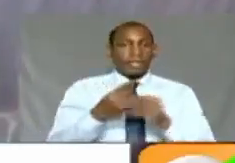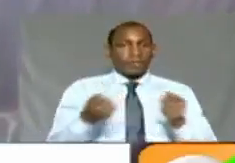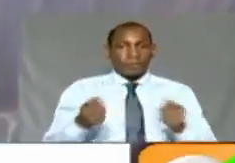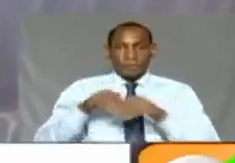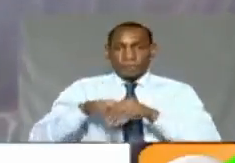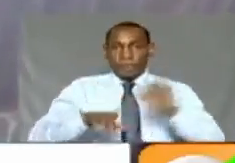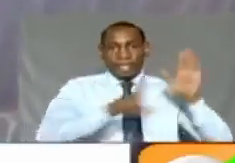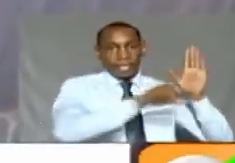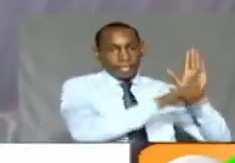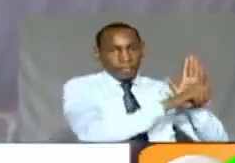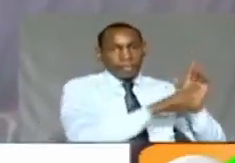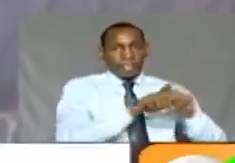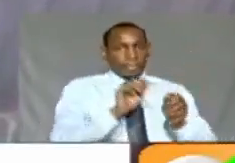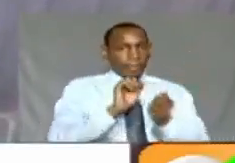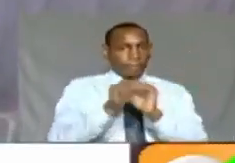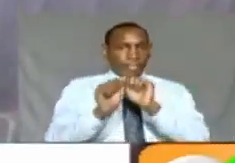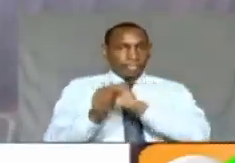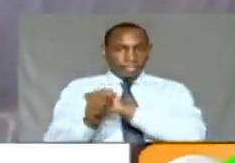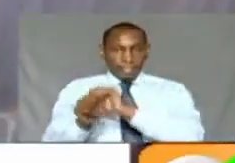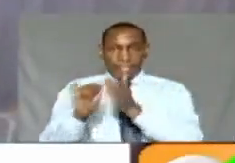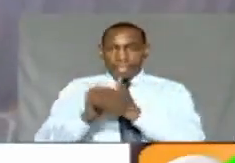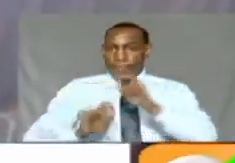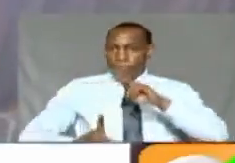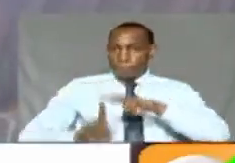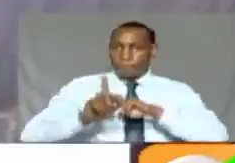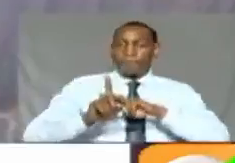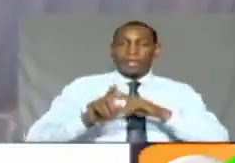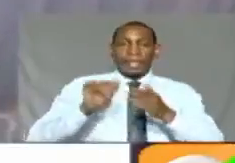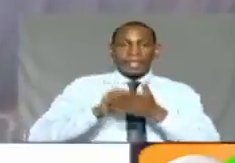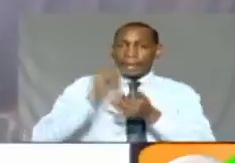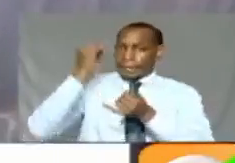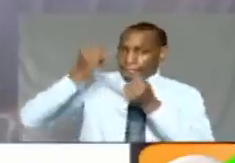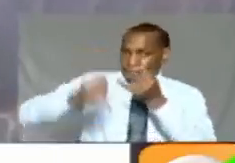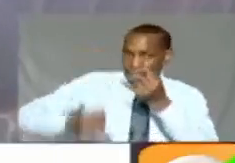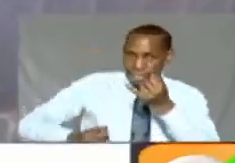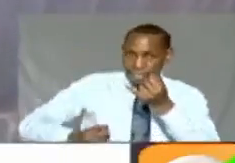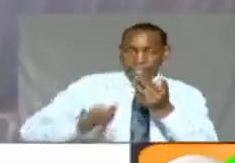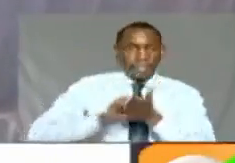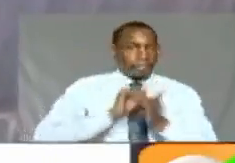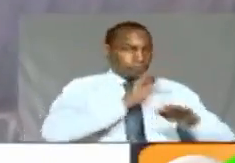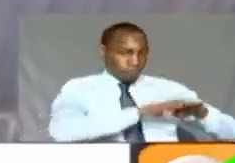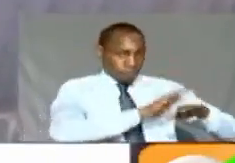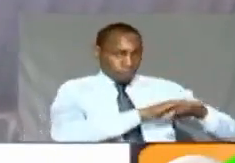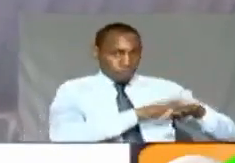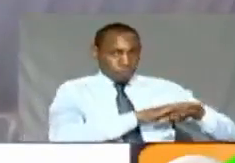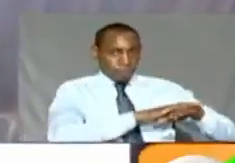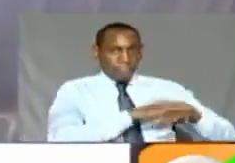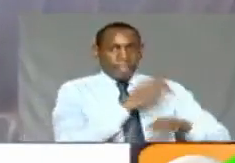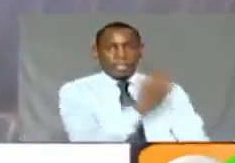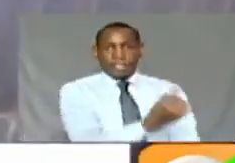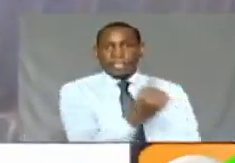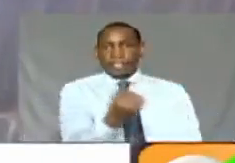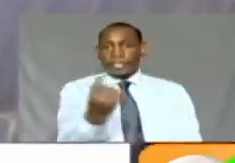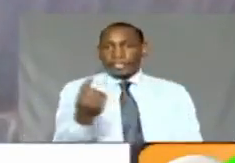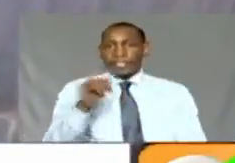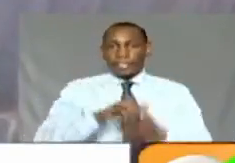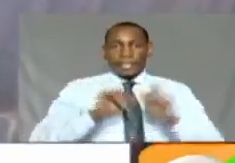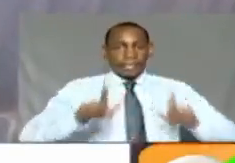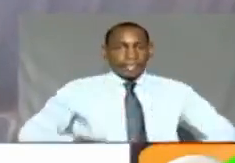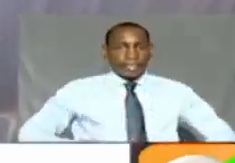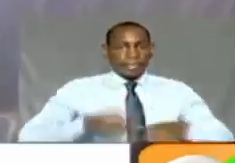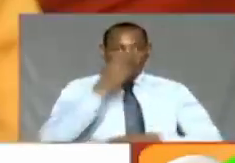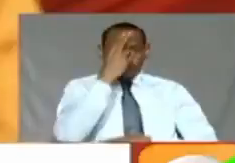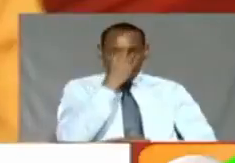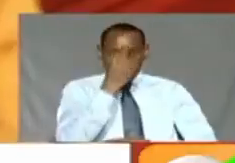law and hopefully the changes that are coming, which ultimately will be good for everybody who lives in the Maa